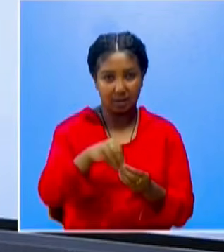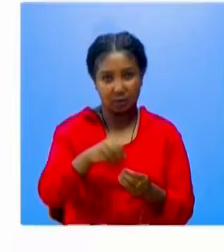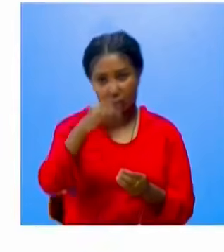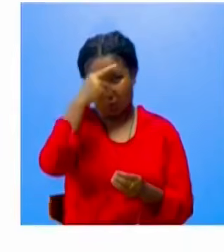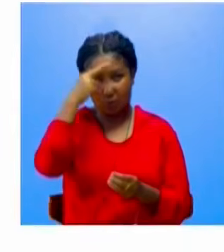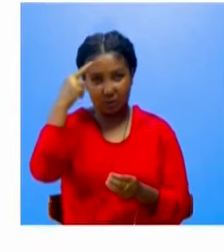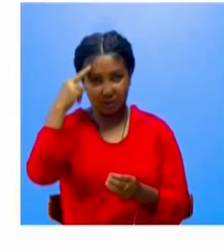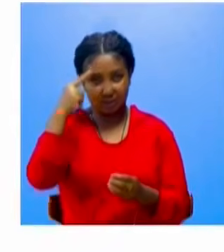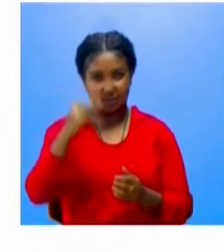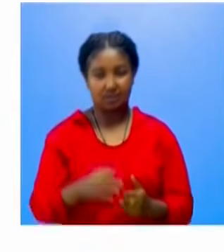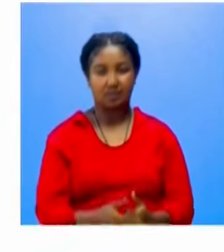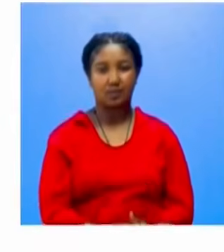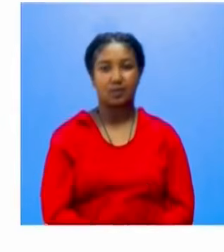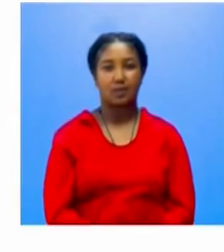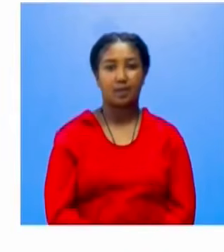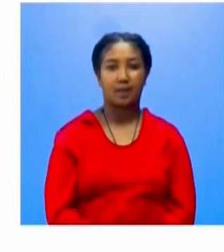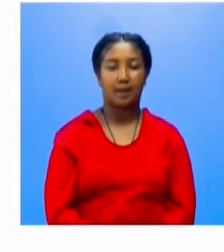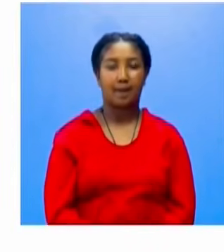cause.